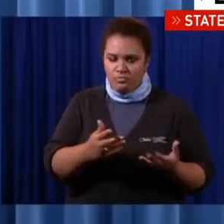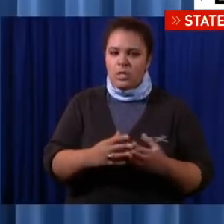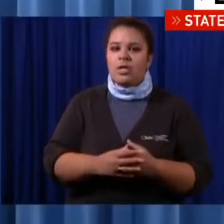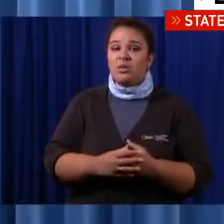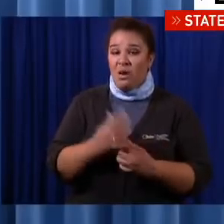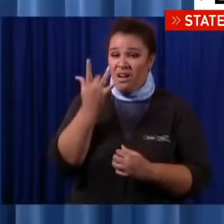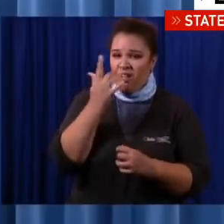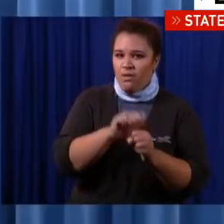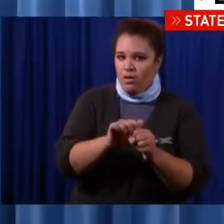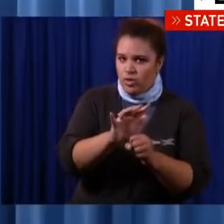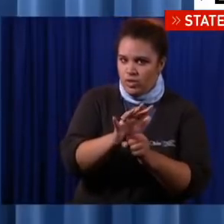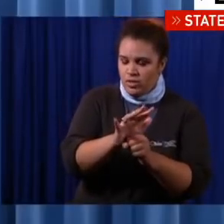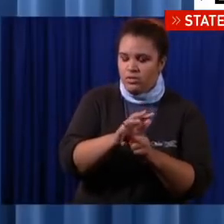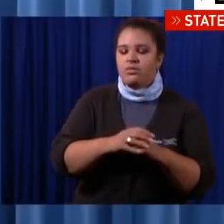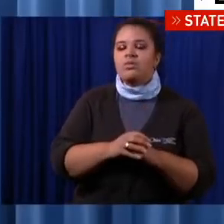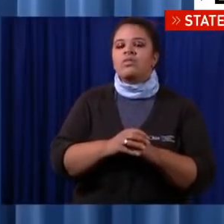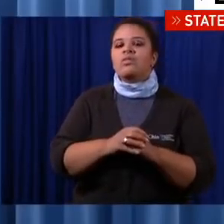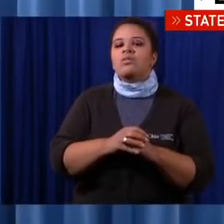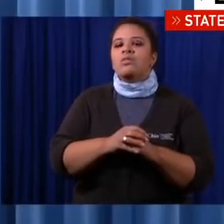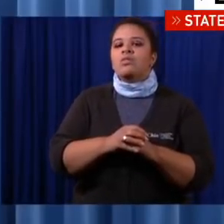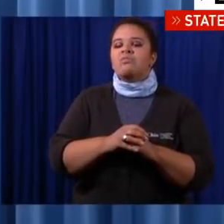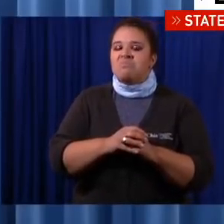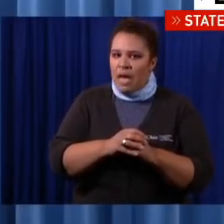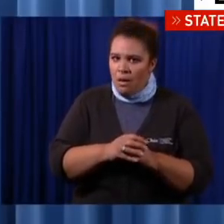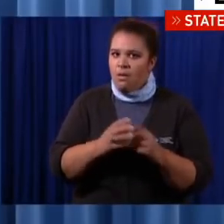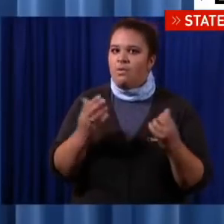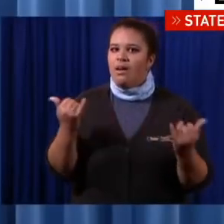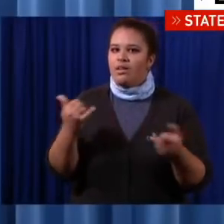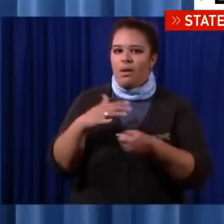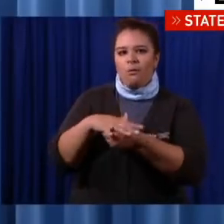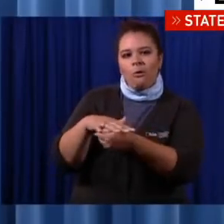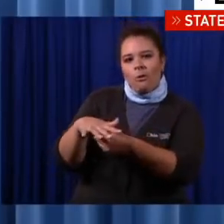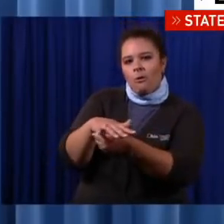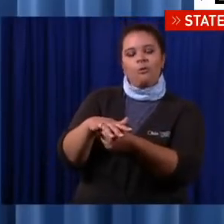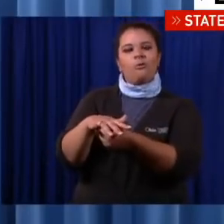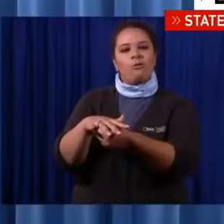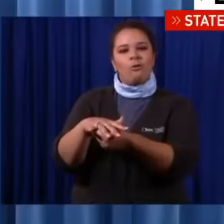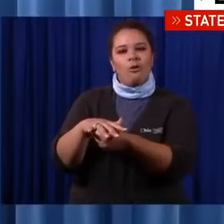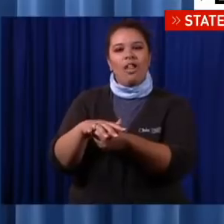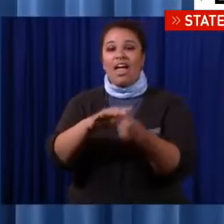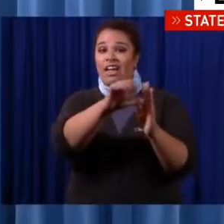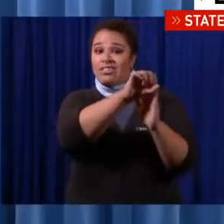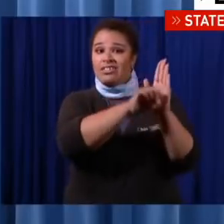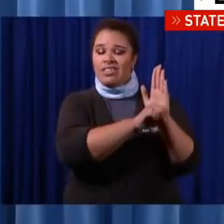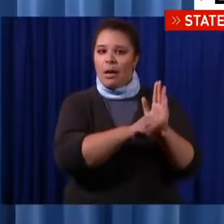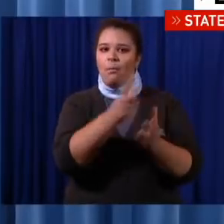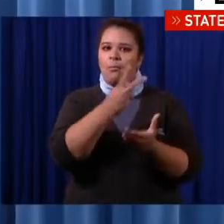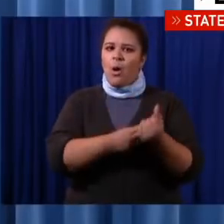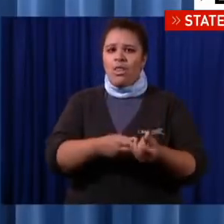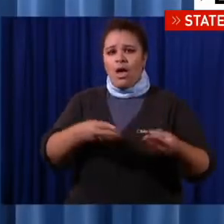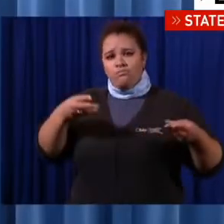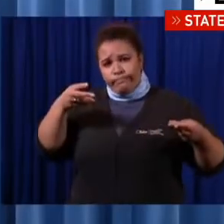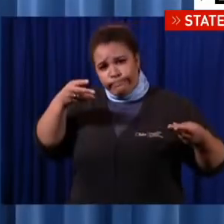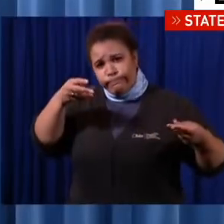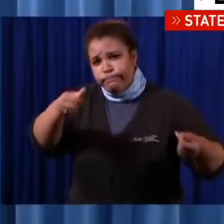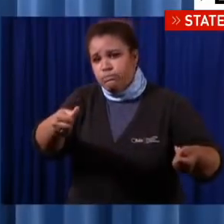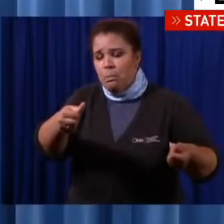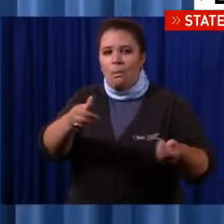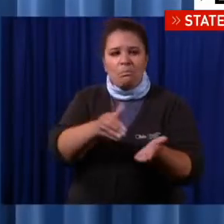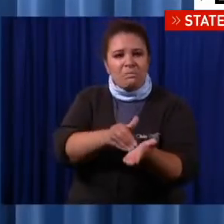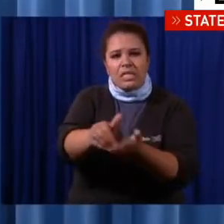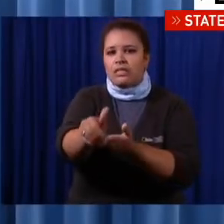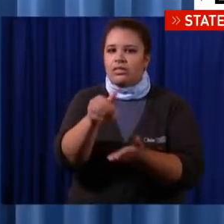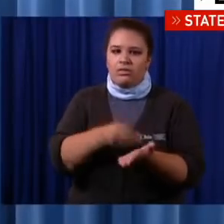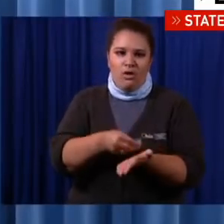Millions of dollars are coming out in the local level, state level, and federal level. these millions of dollars are coming